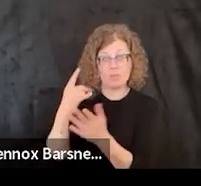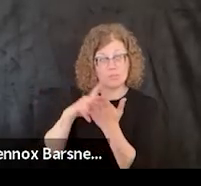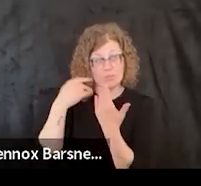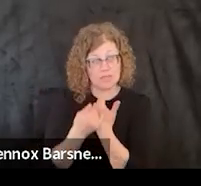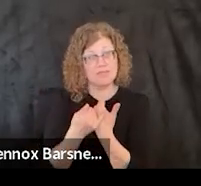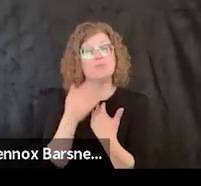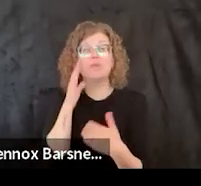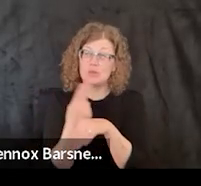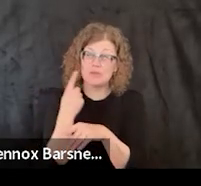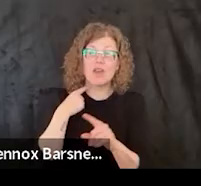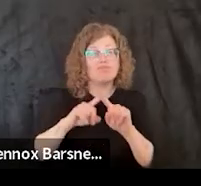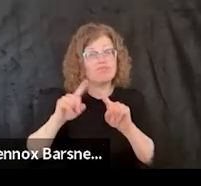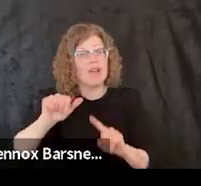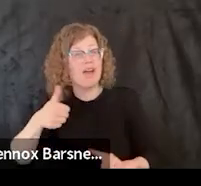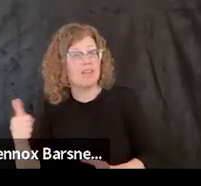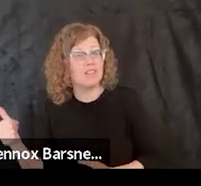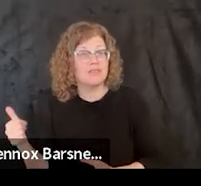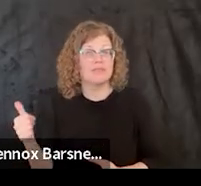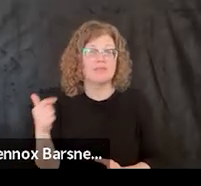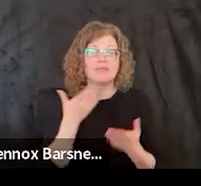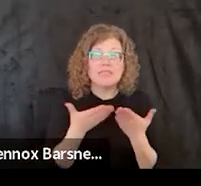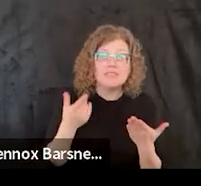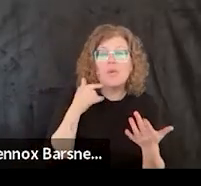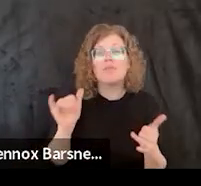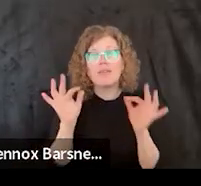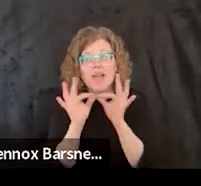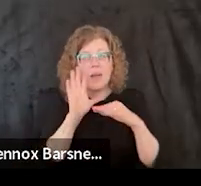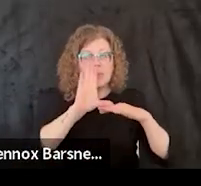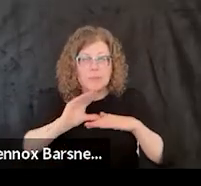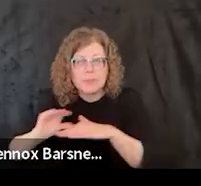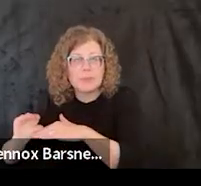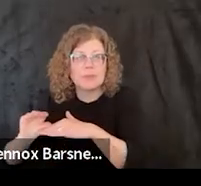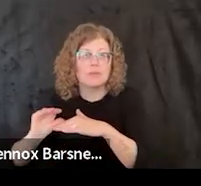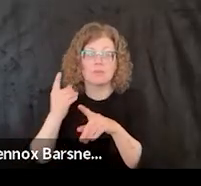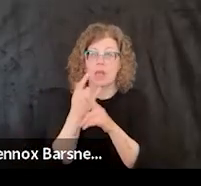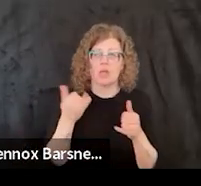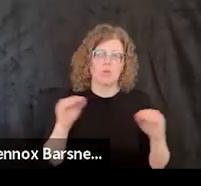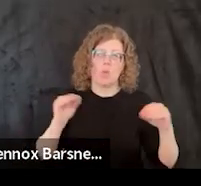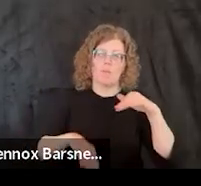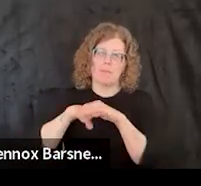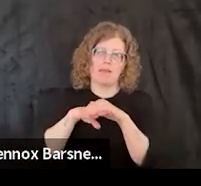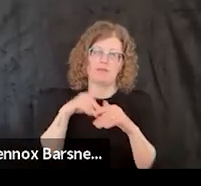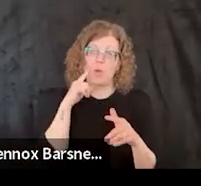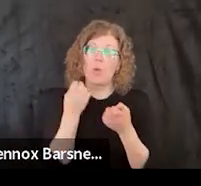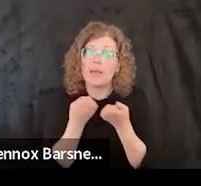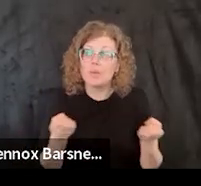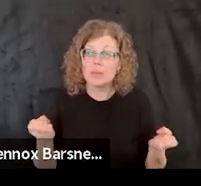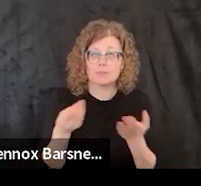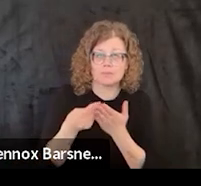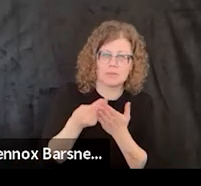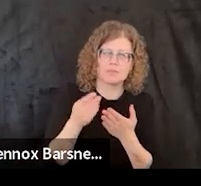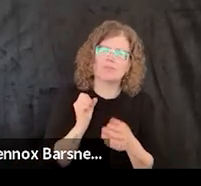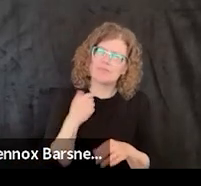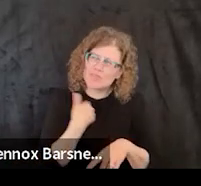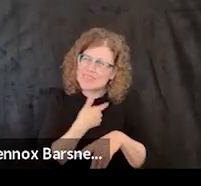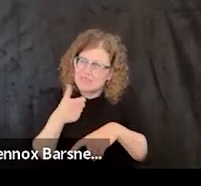time. Currently, there is no cap on equipment purchases. That said, there are some important things to consider when